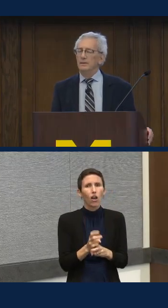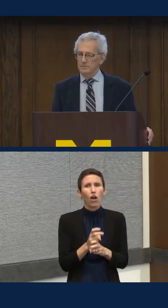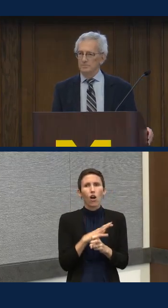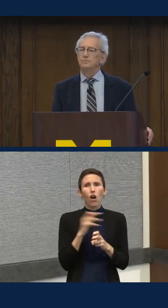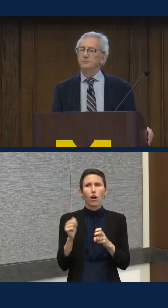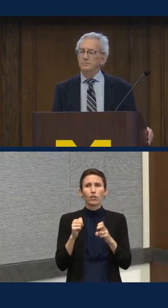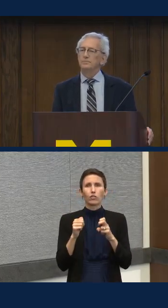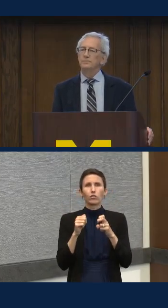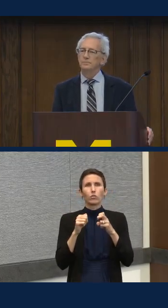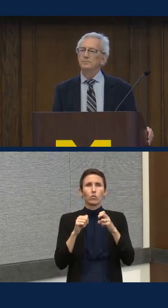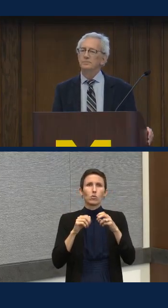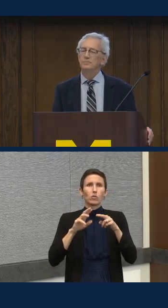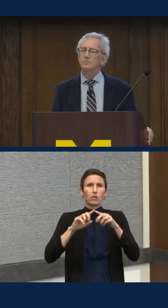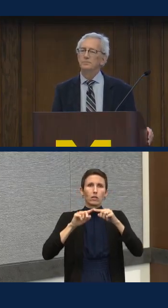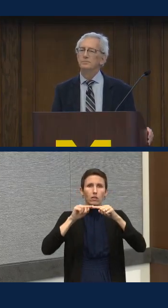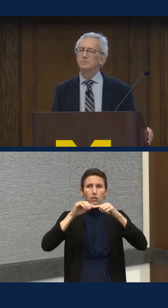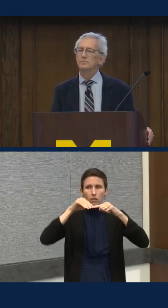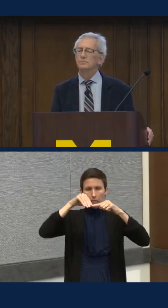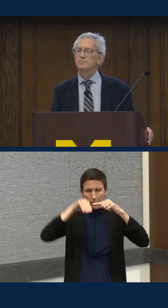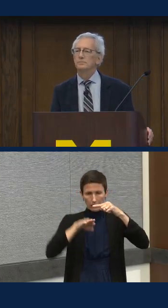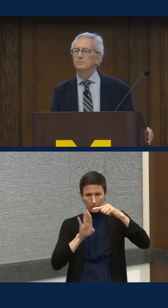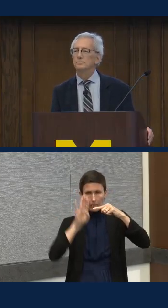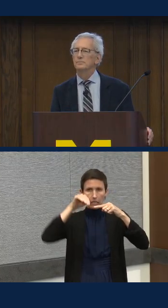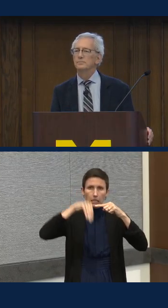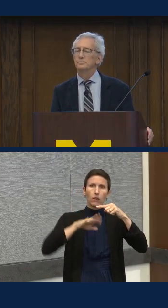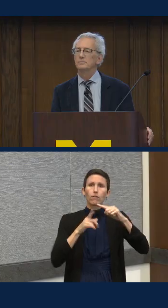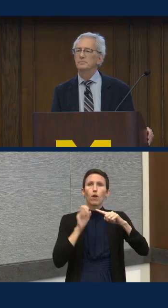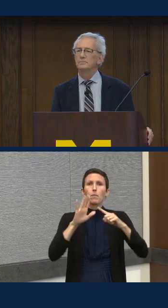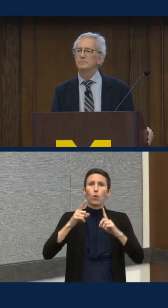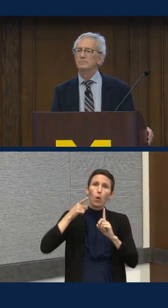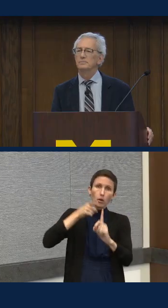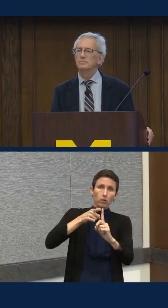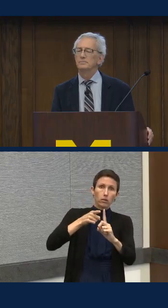point. You can